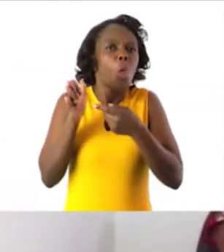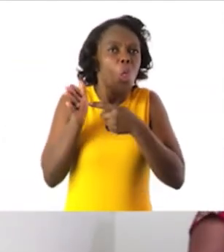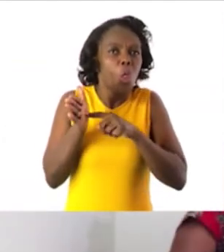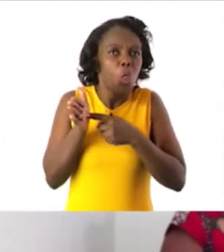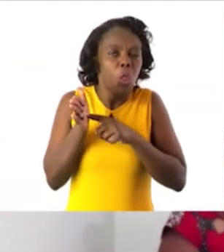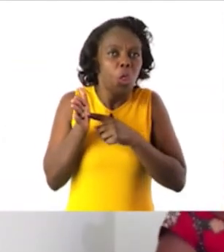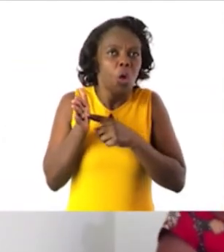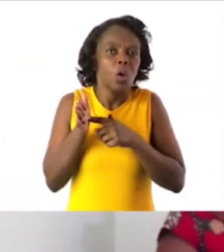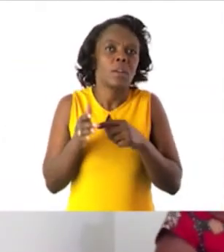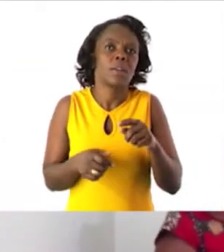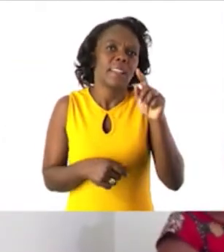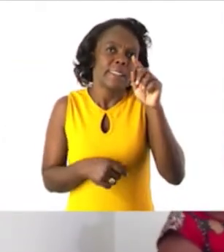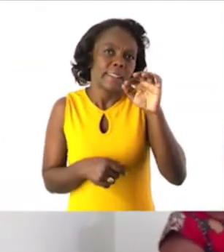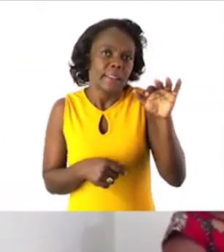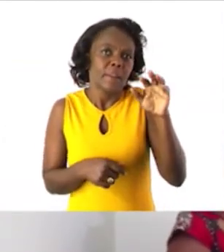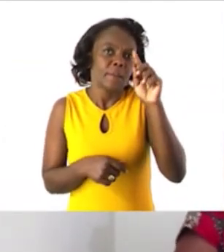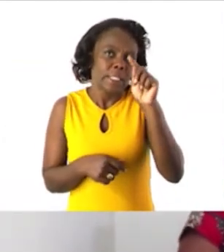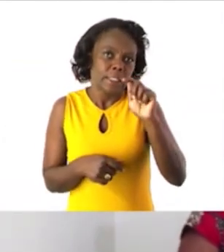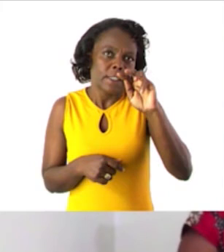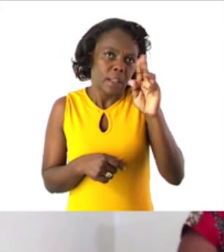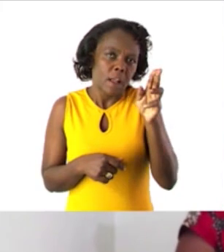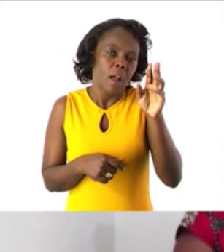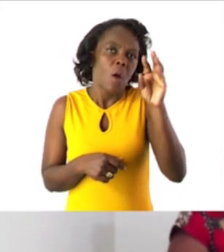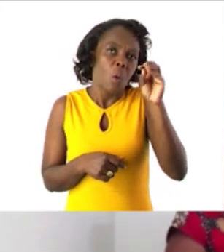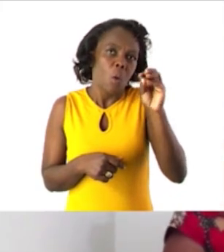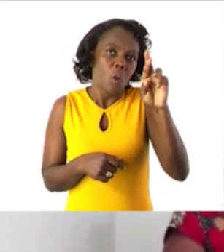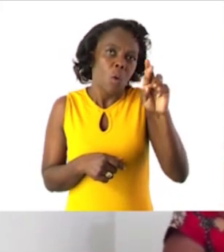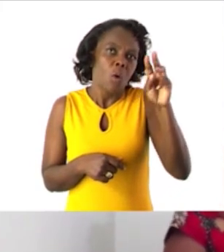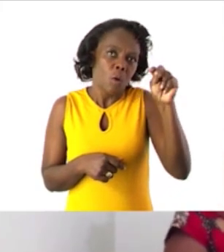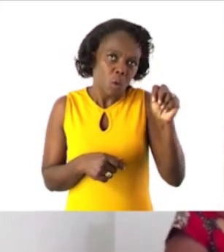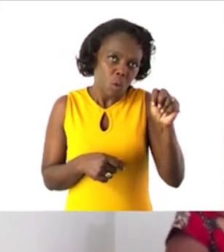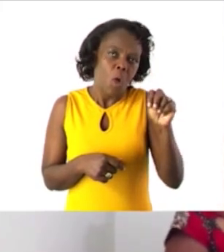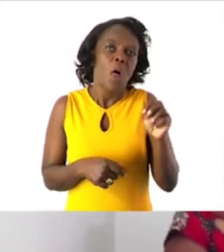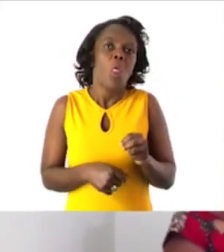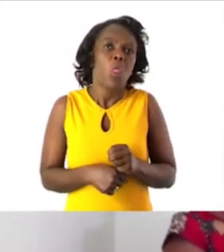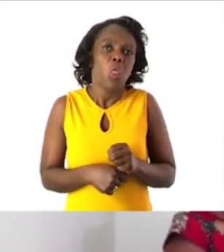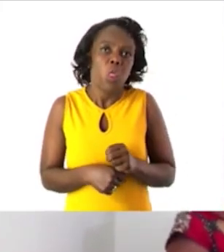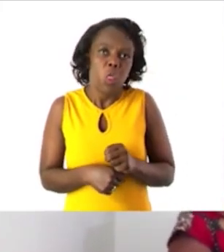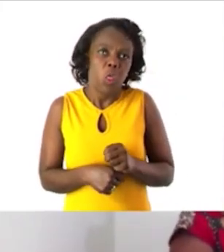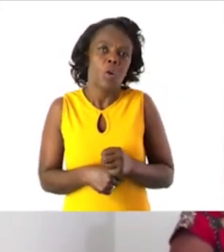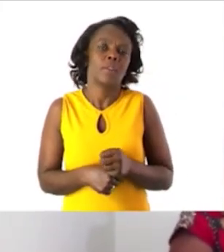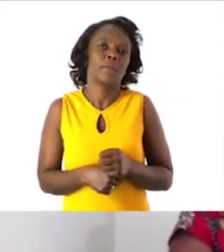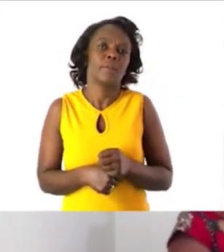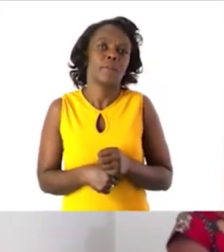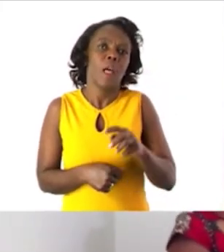word. The t and the h. Can you try to read that word? You first